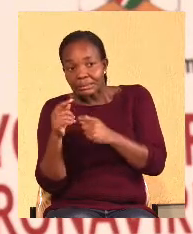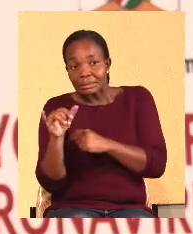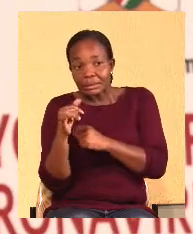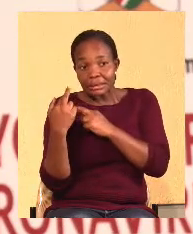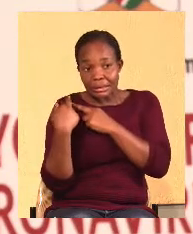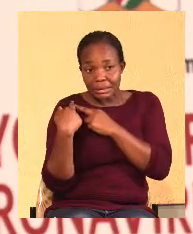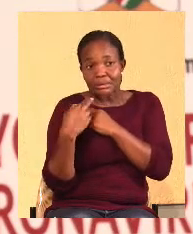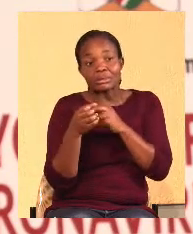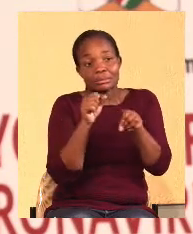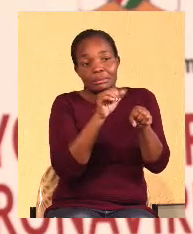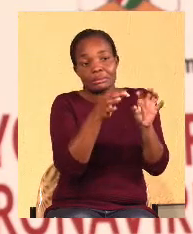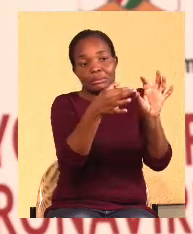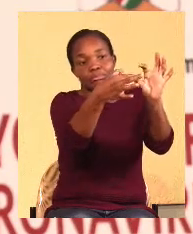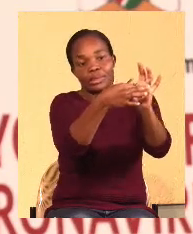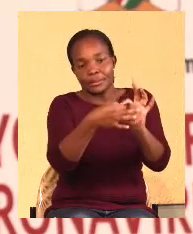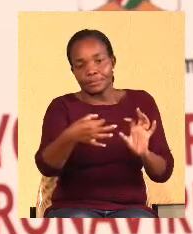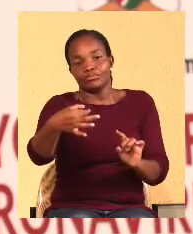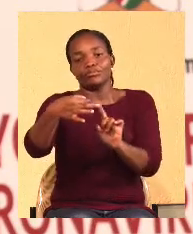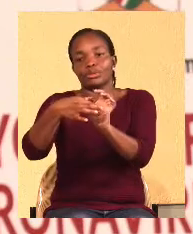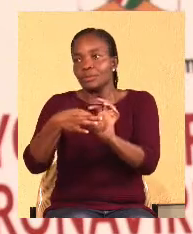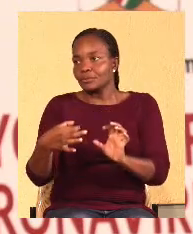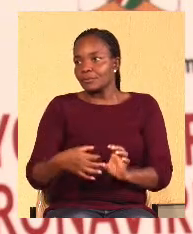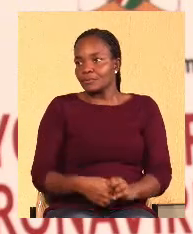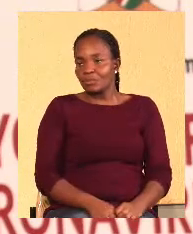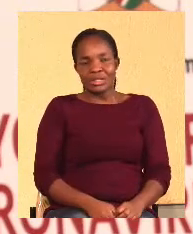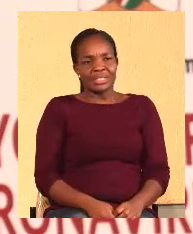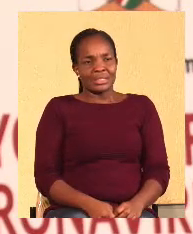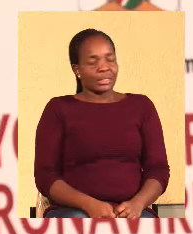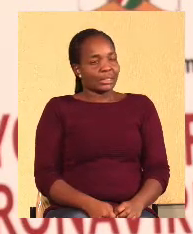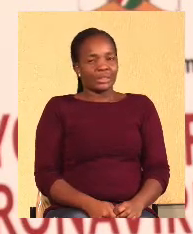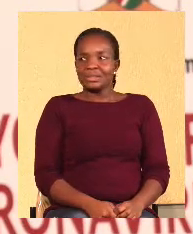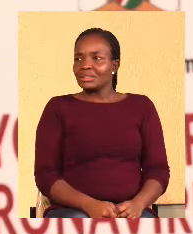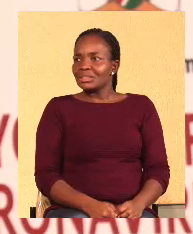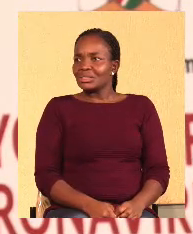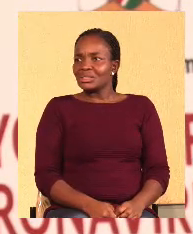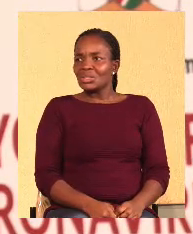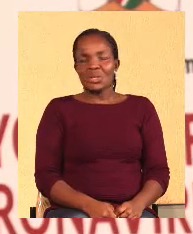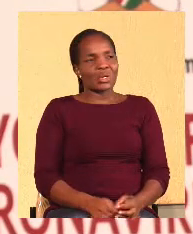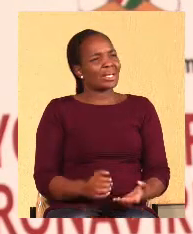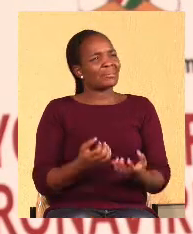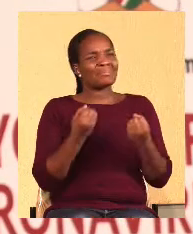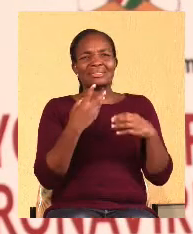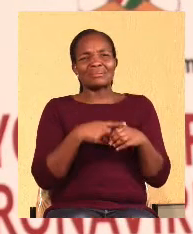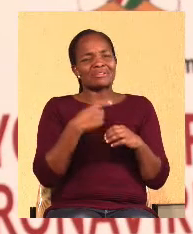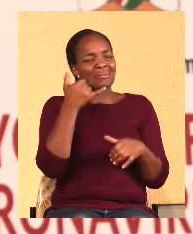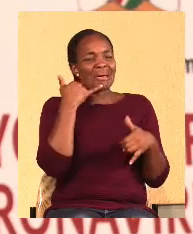Because now we spend too much time answering the totally irrelevant issues sometimes.